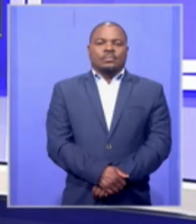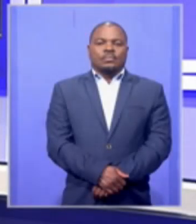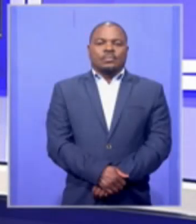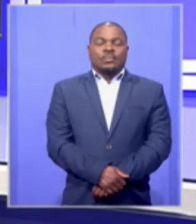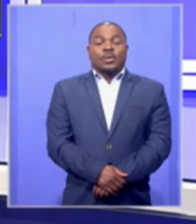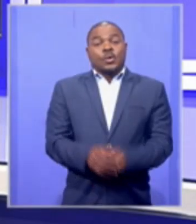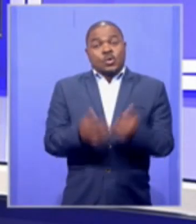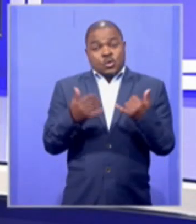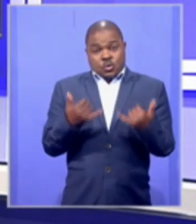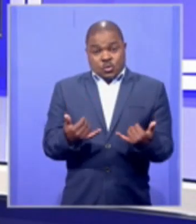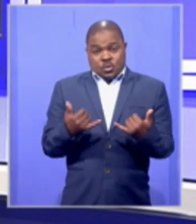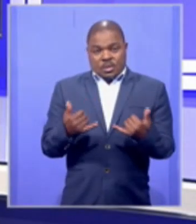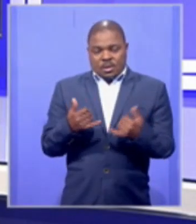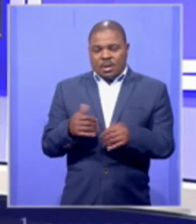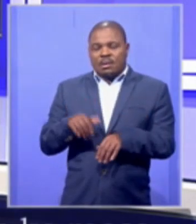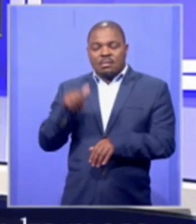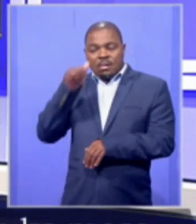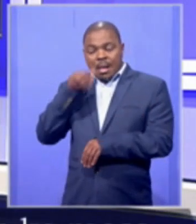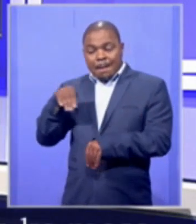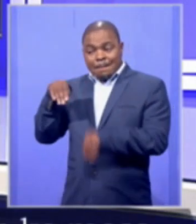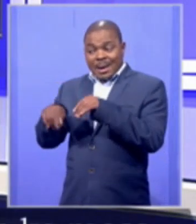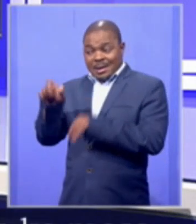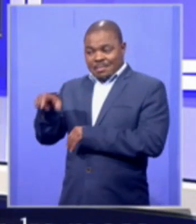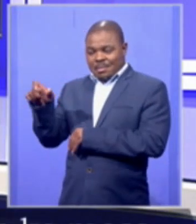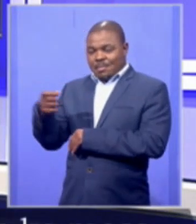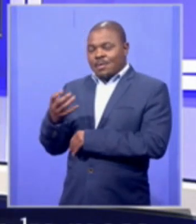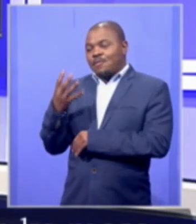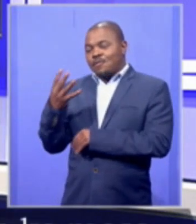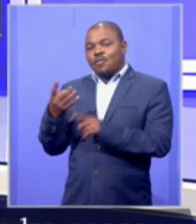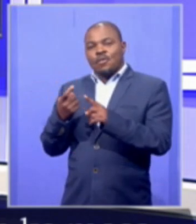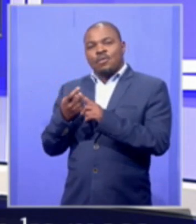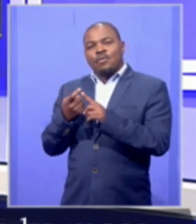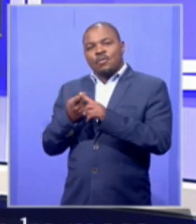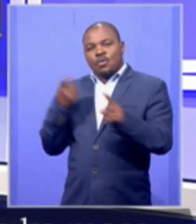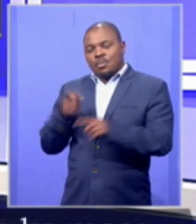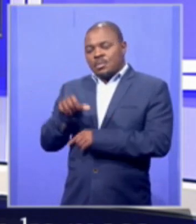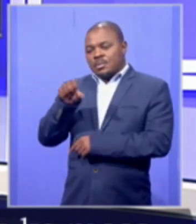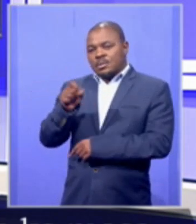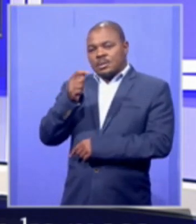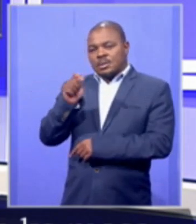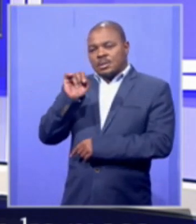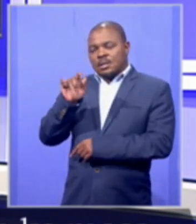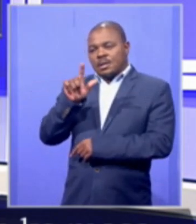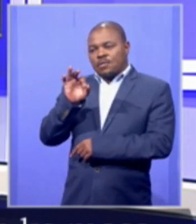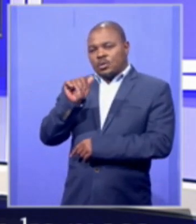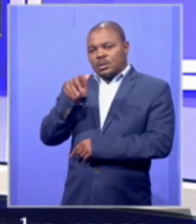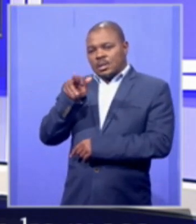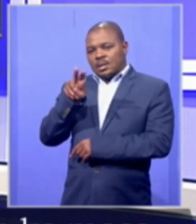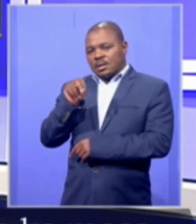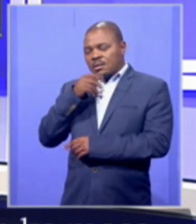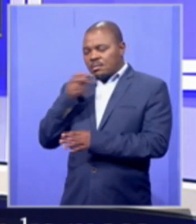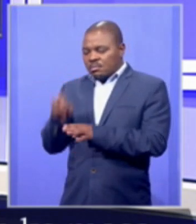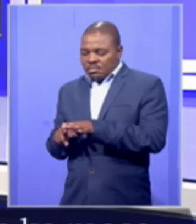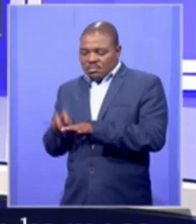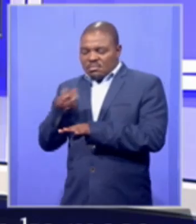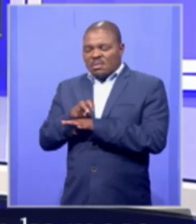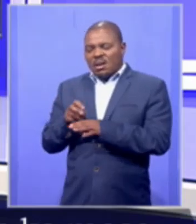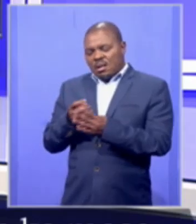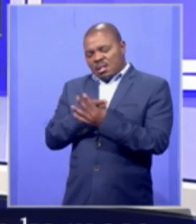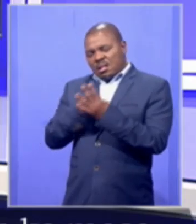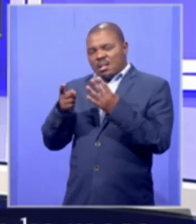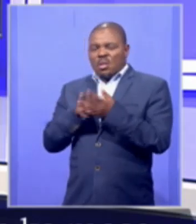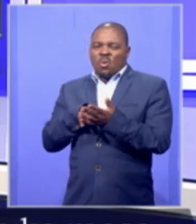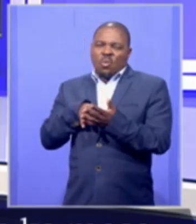Go tlotse go ntshitswe barafi ba le bane kwa tlase ga lefatshe kwa Stilfontein kwa North West go begwa bane ba lebega ba le bokoa mme